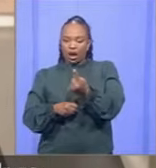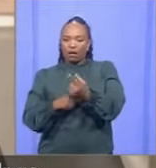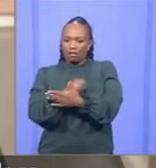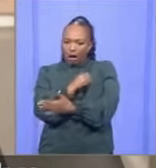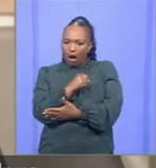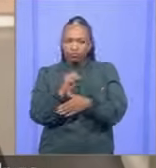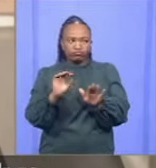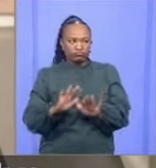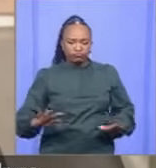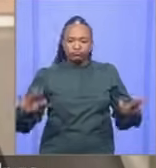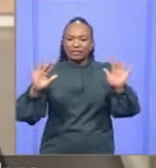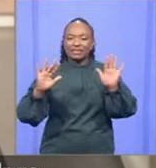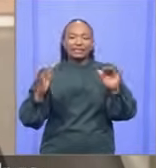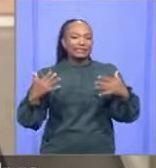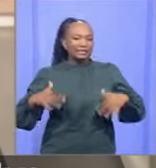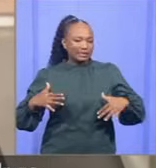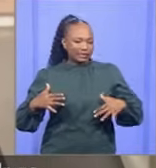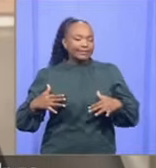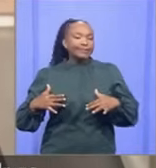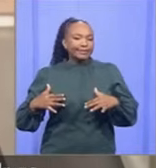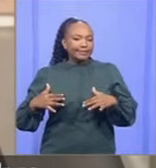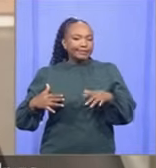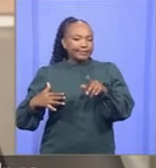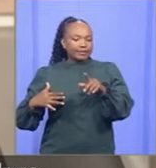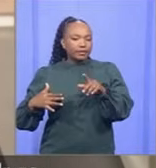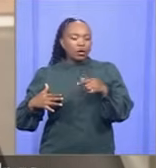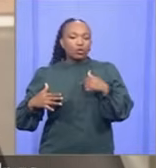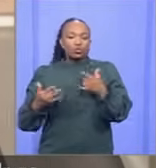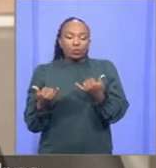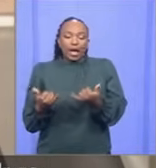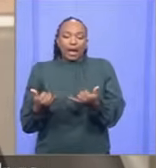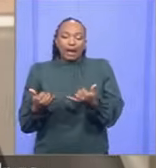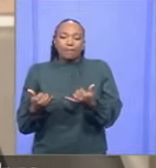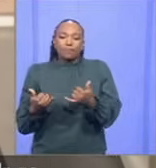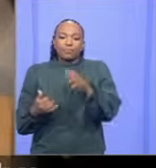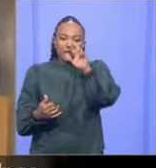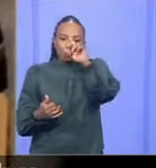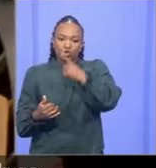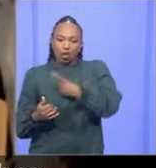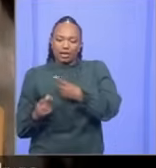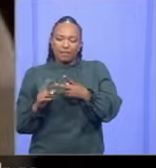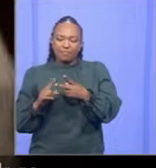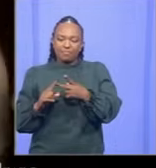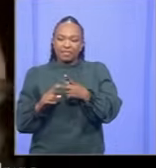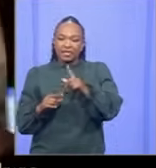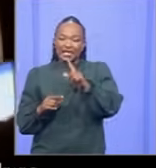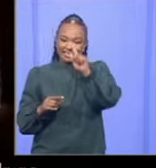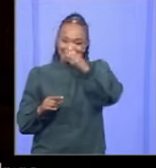vibrant daughters and sons who were taken from us too early.